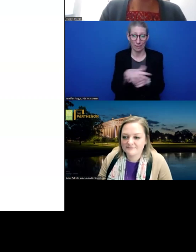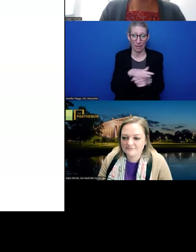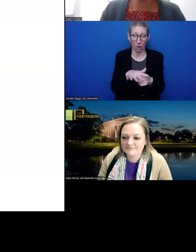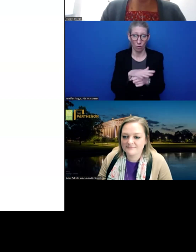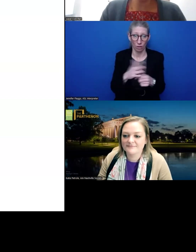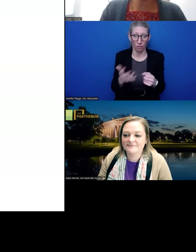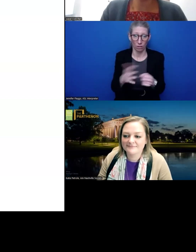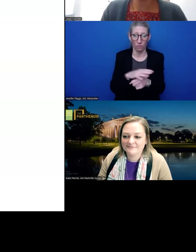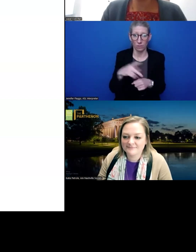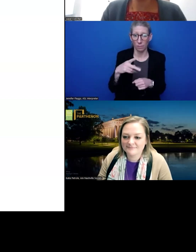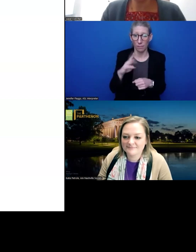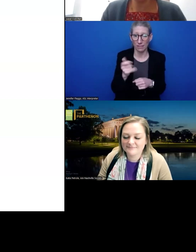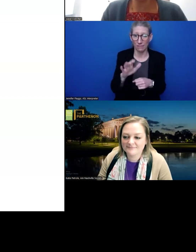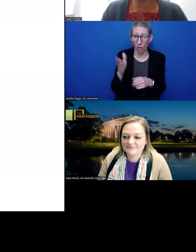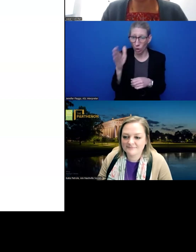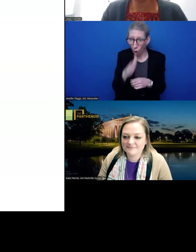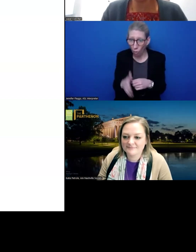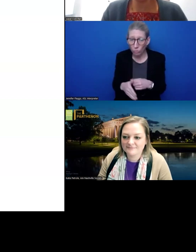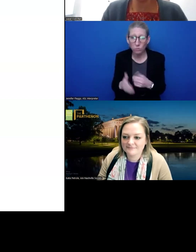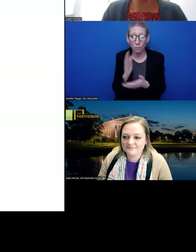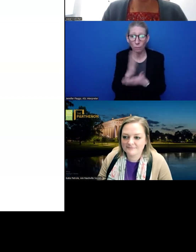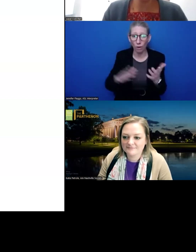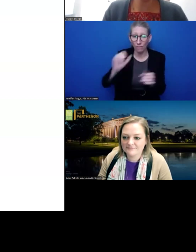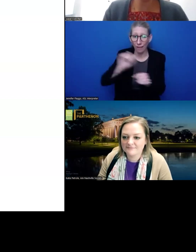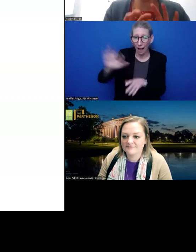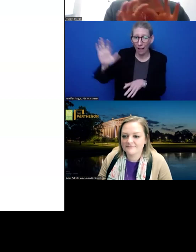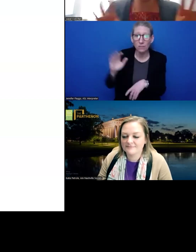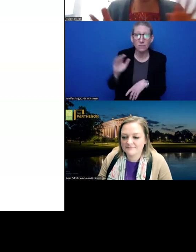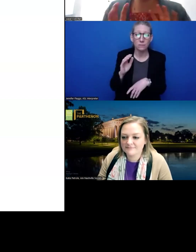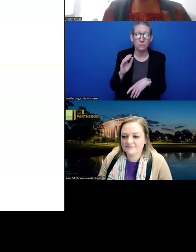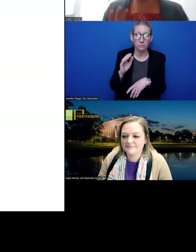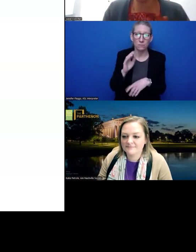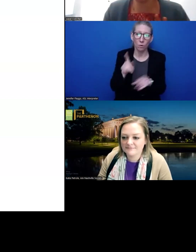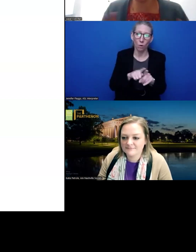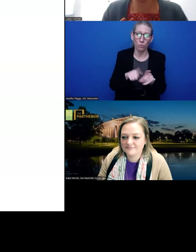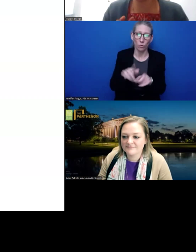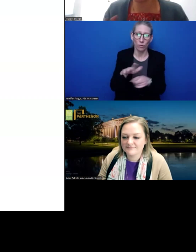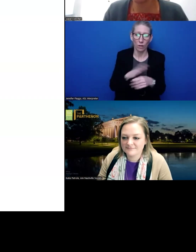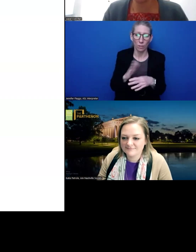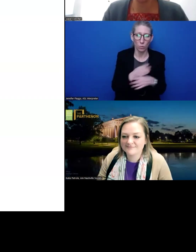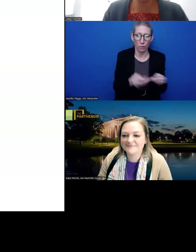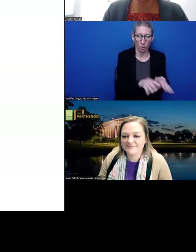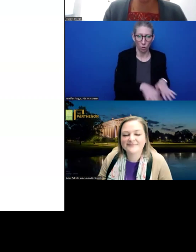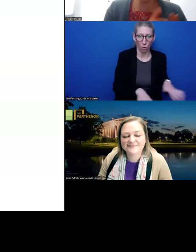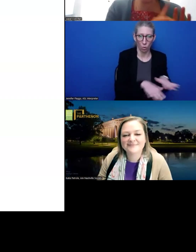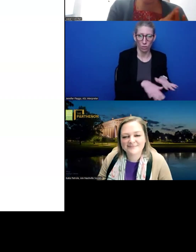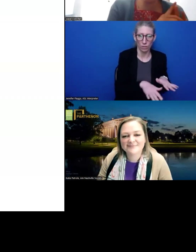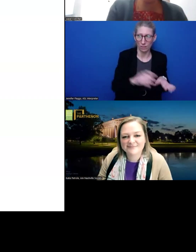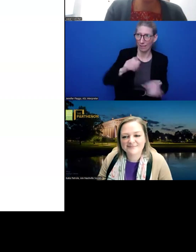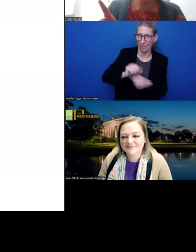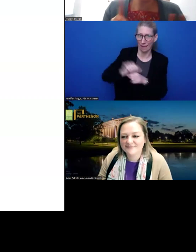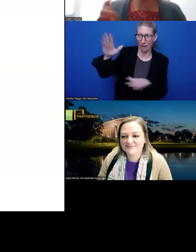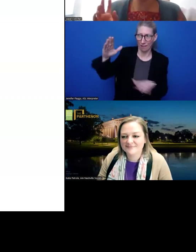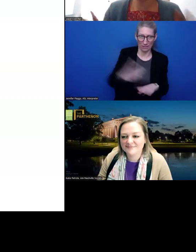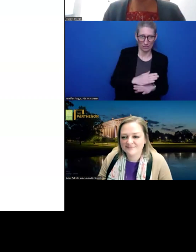the Pacific coast, part of the highlands, and also in an area between the lowlands and the highlands. So all these